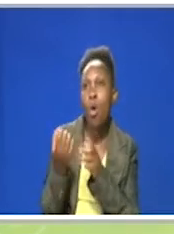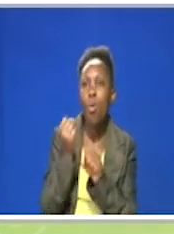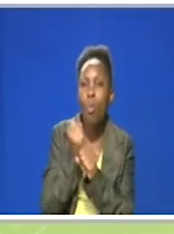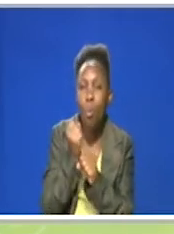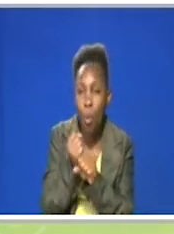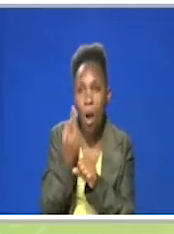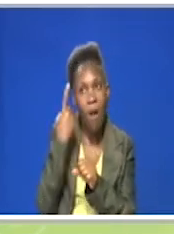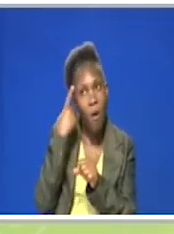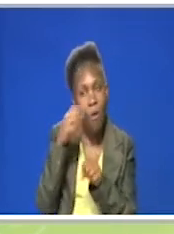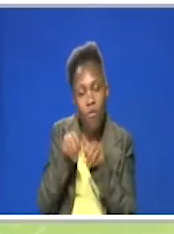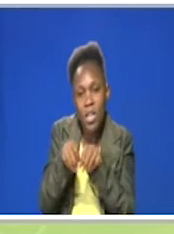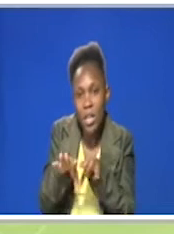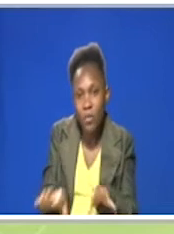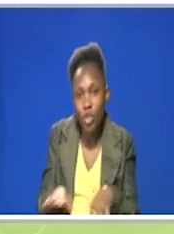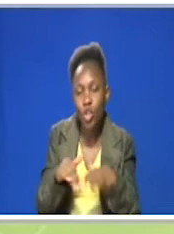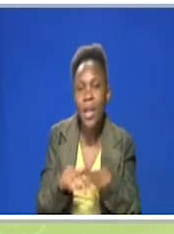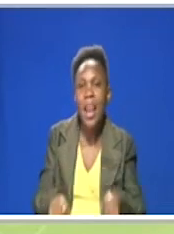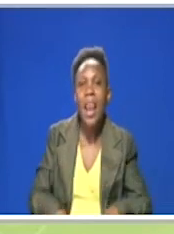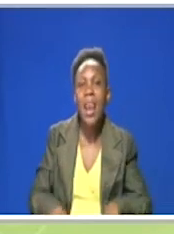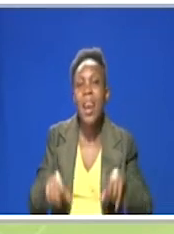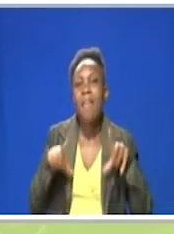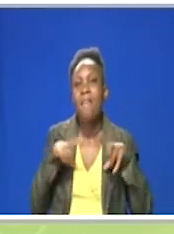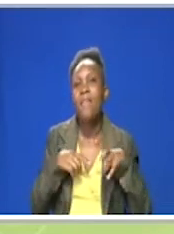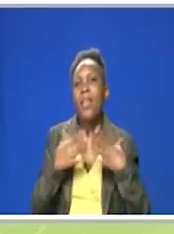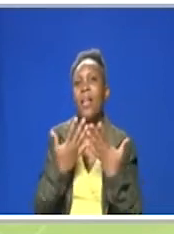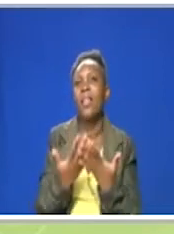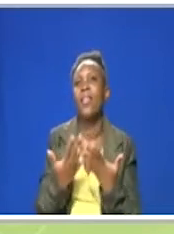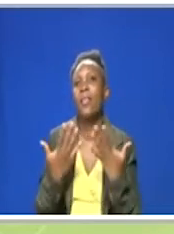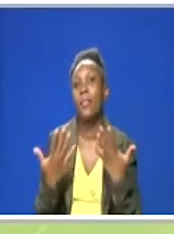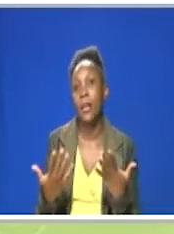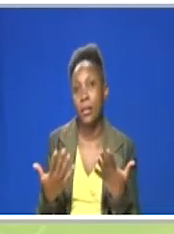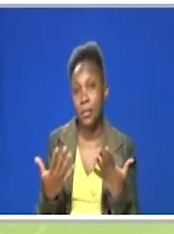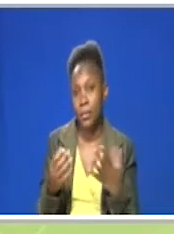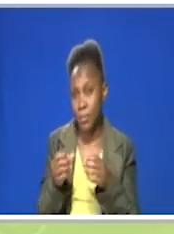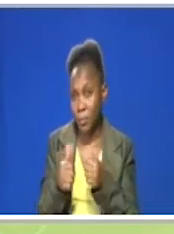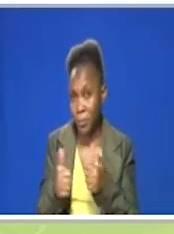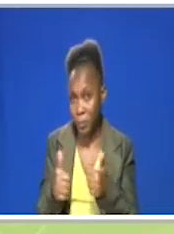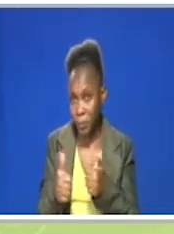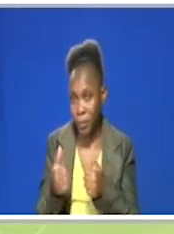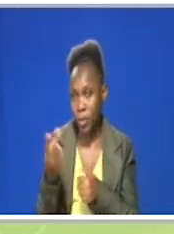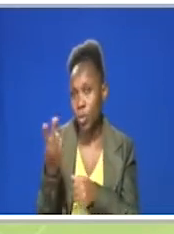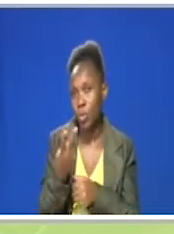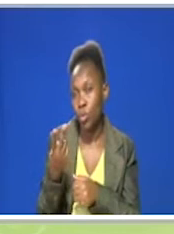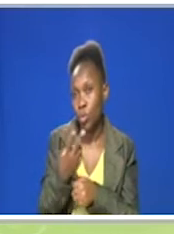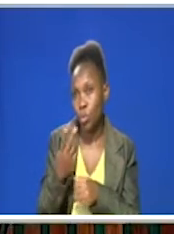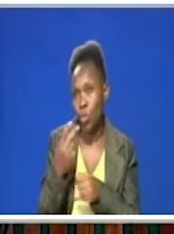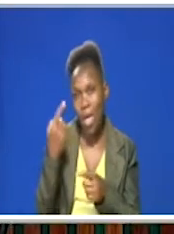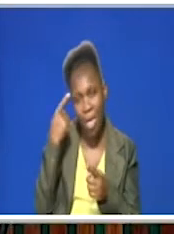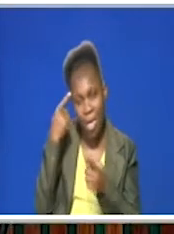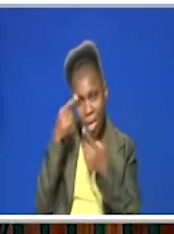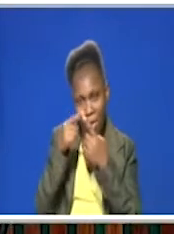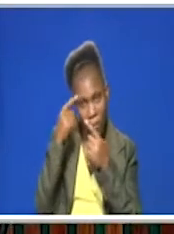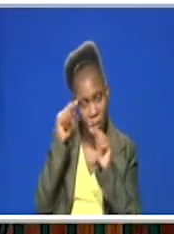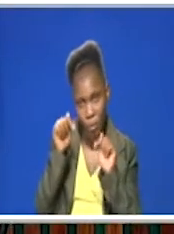living organisms. So those are the only objectives that we have for our lesson today. So